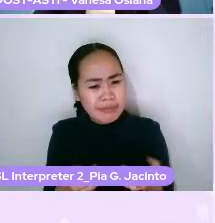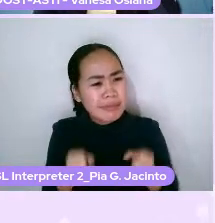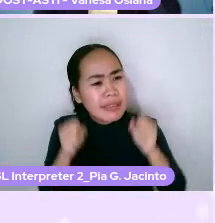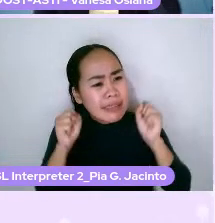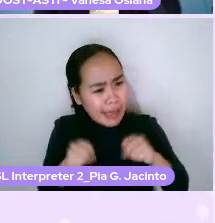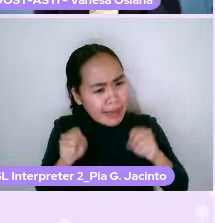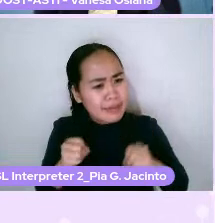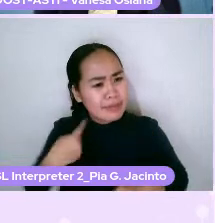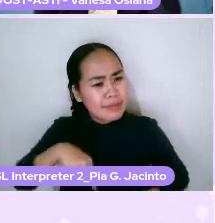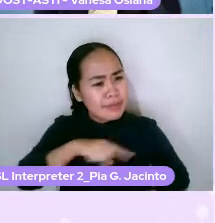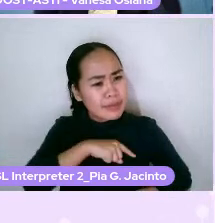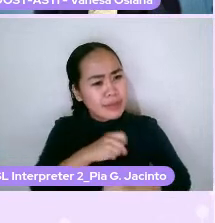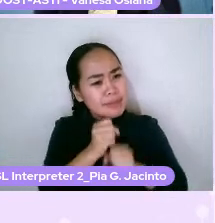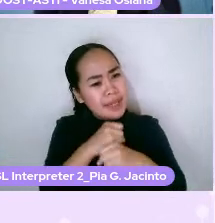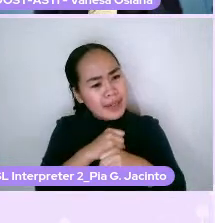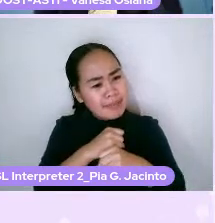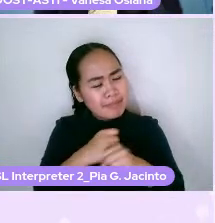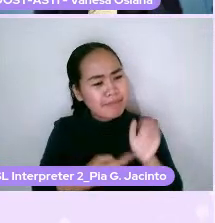difference.